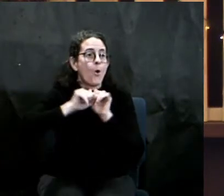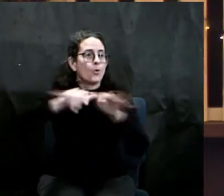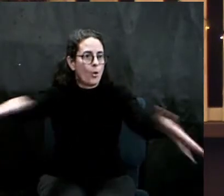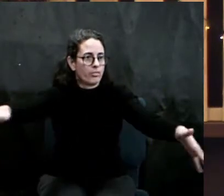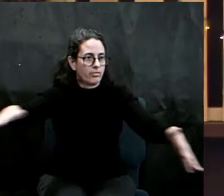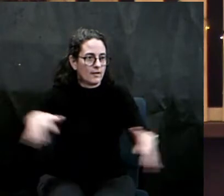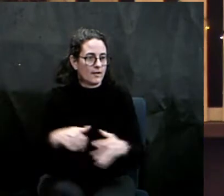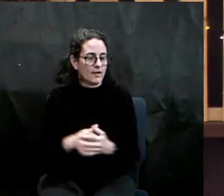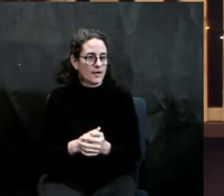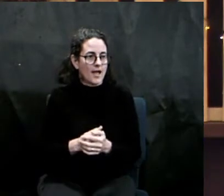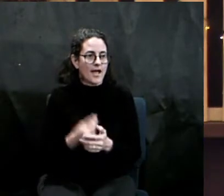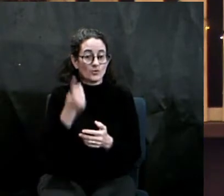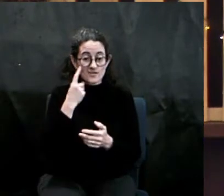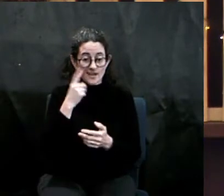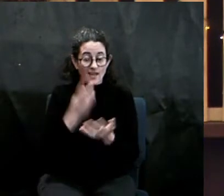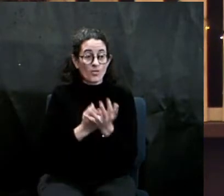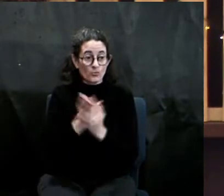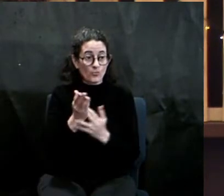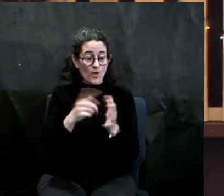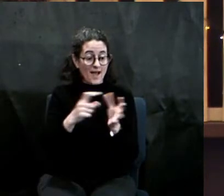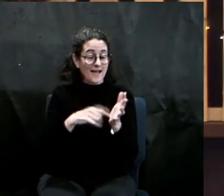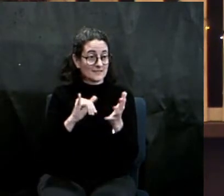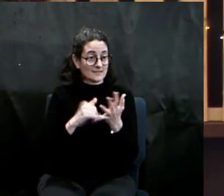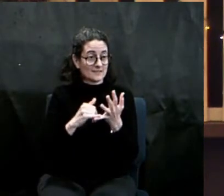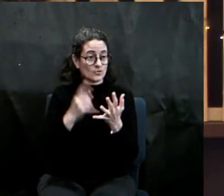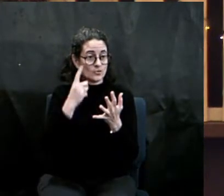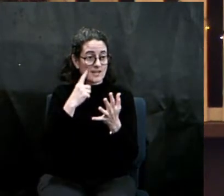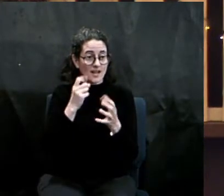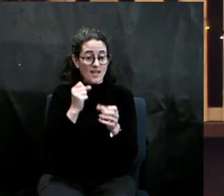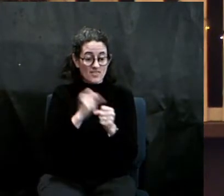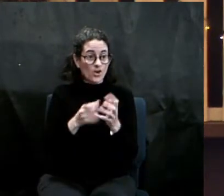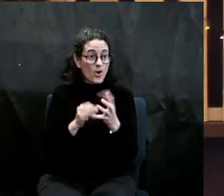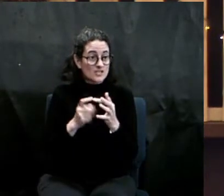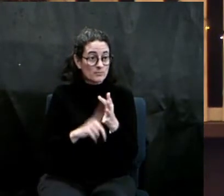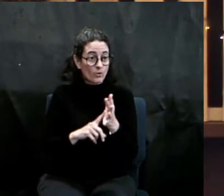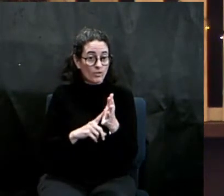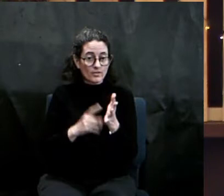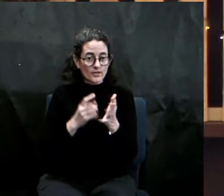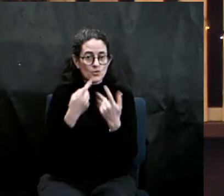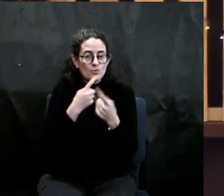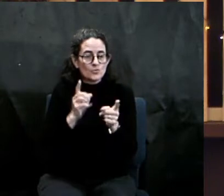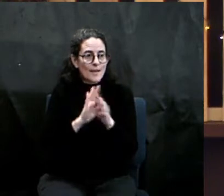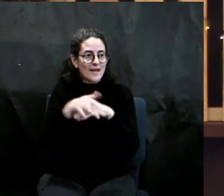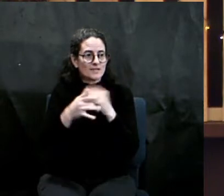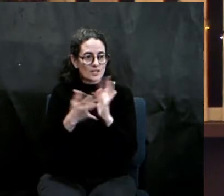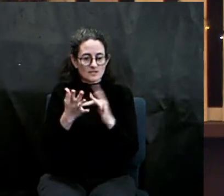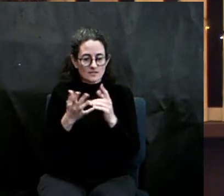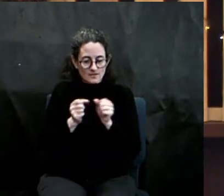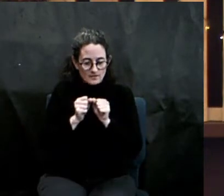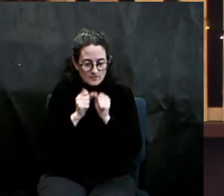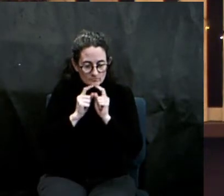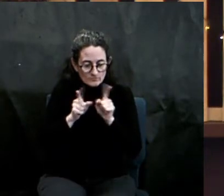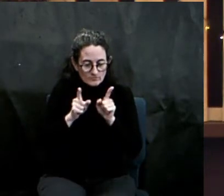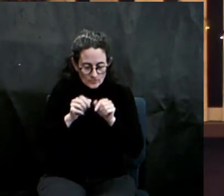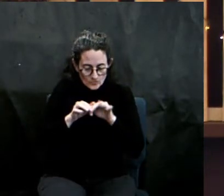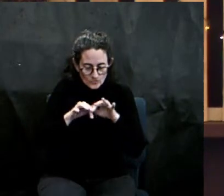all through the book of Acts. The unstoppable gospel going from Jerusalem to Judea and Samaria and all the way